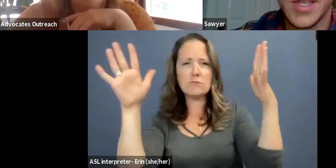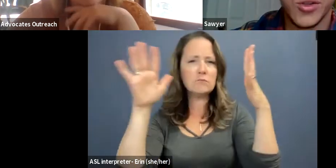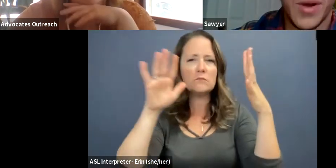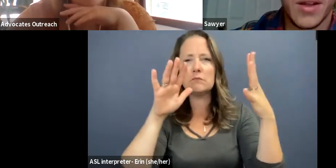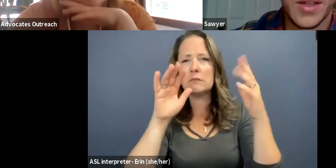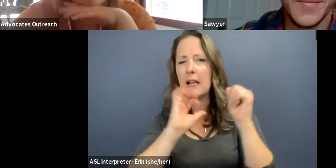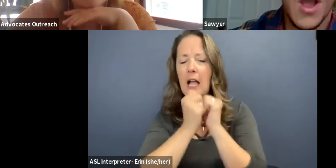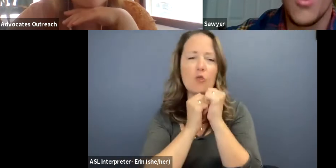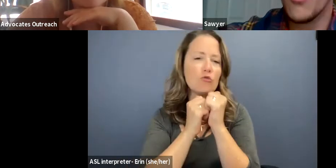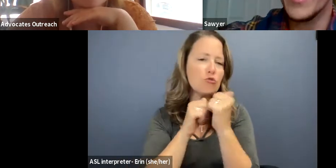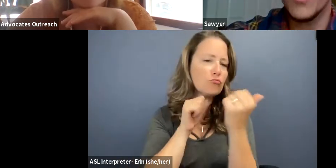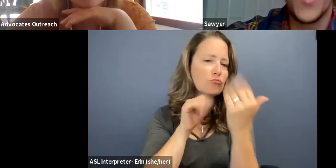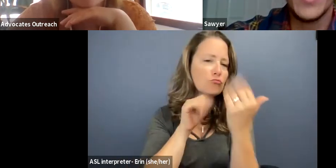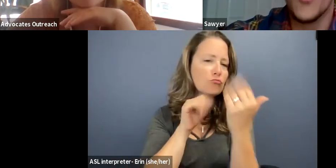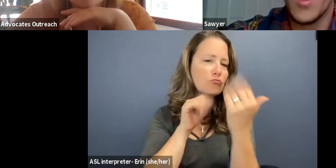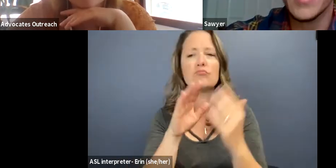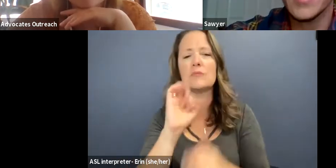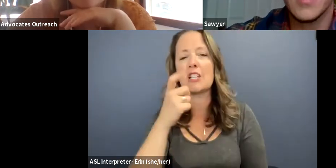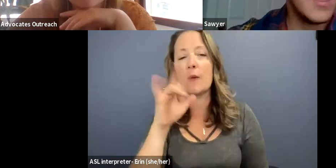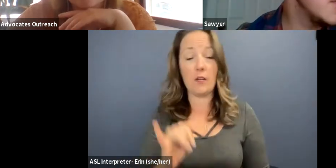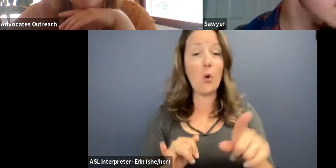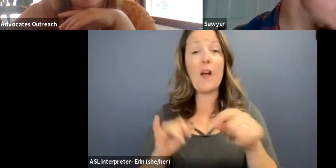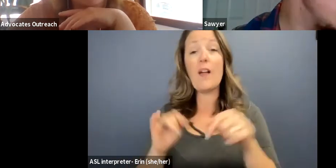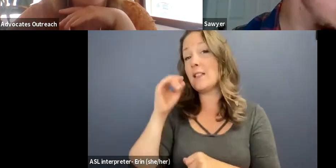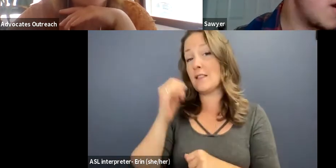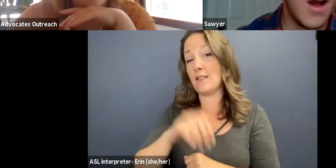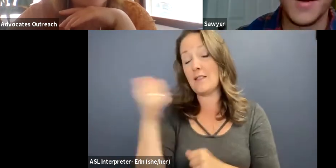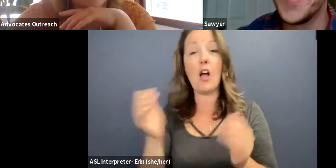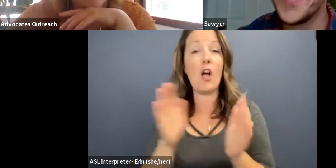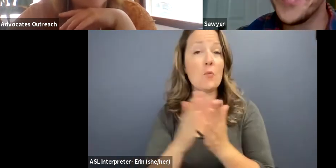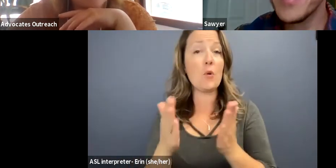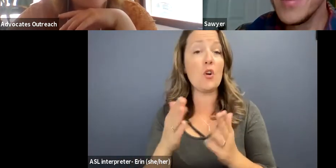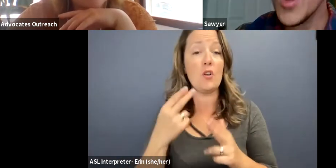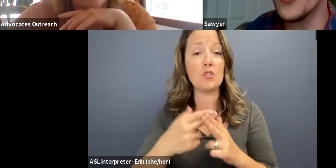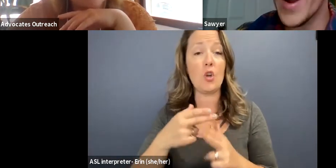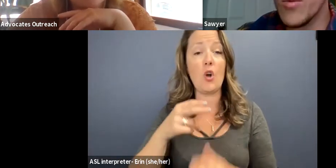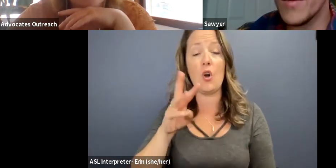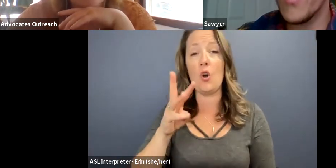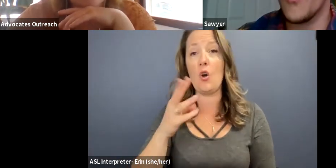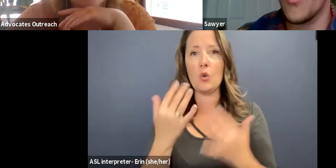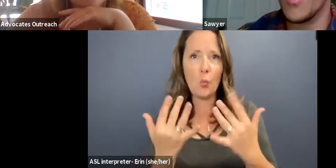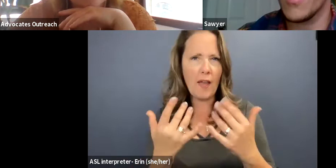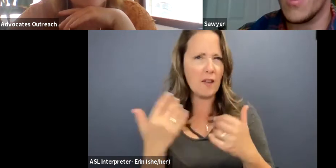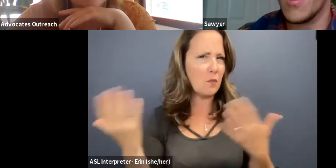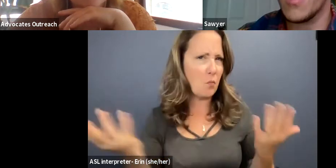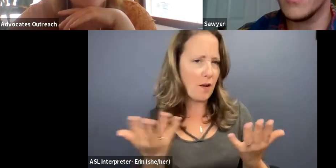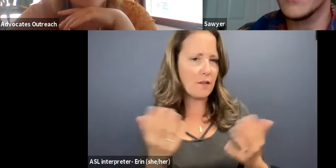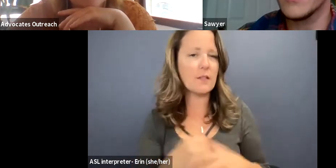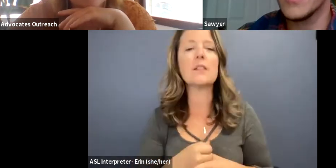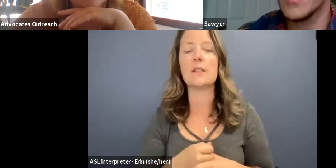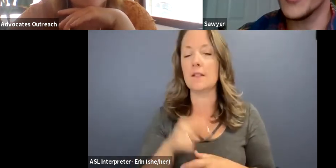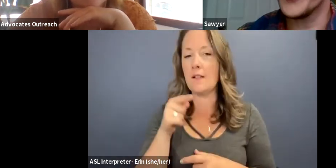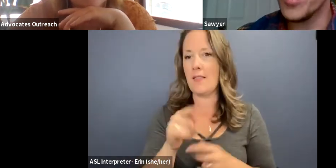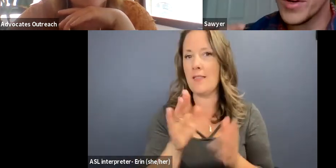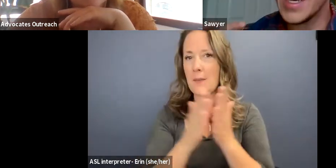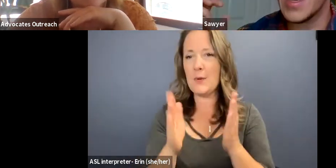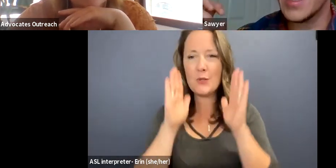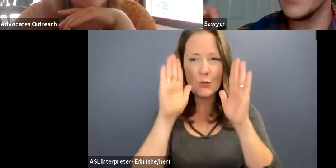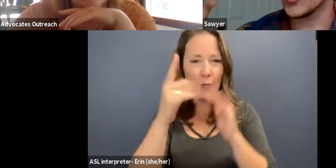of 3 that's recommended for 10 and up. And it's a really good, like, comprehensive resource for